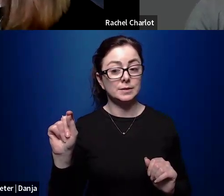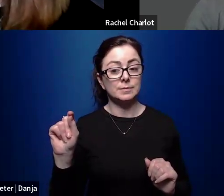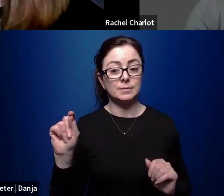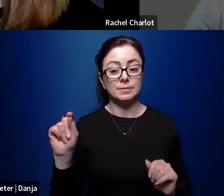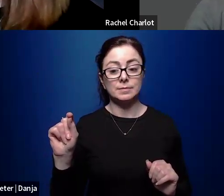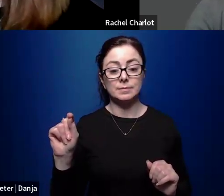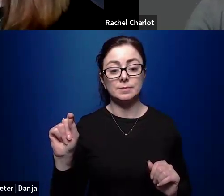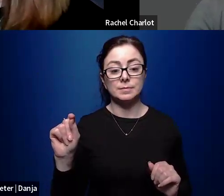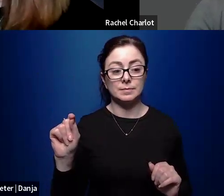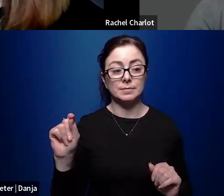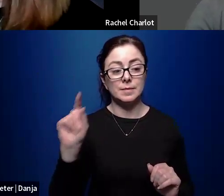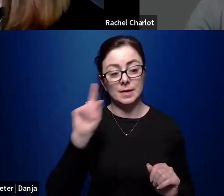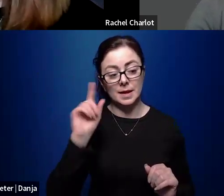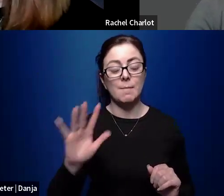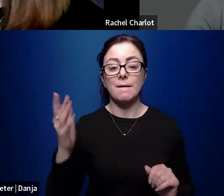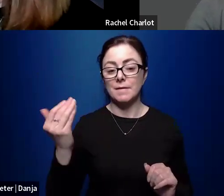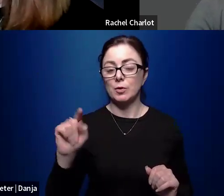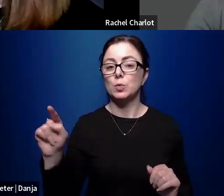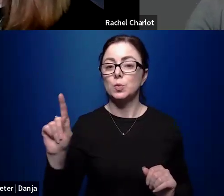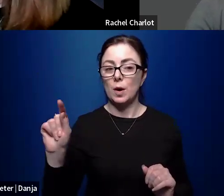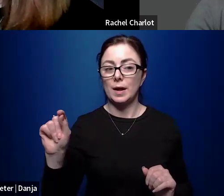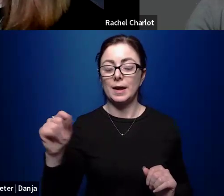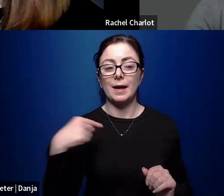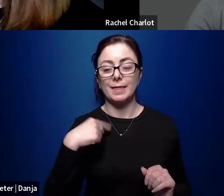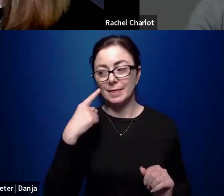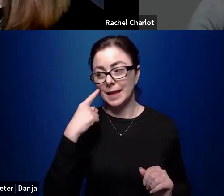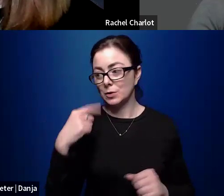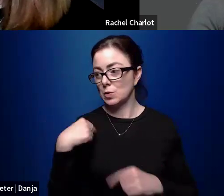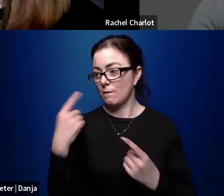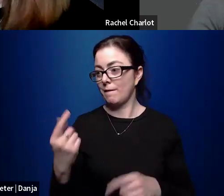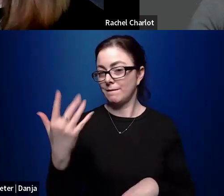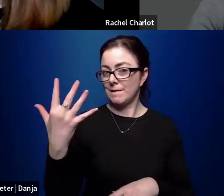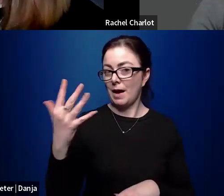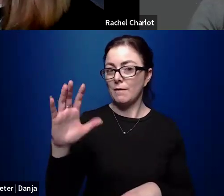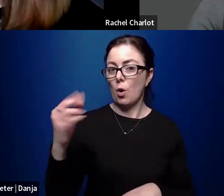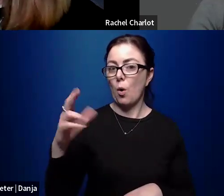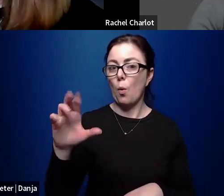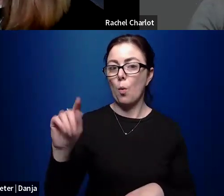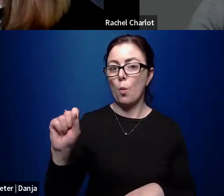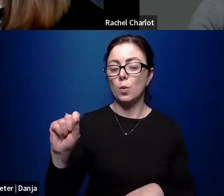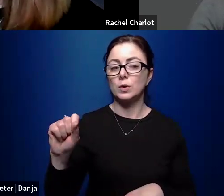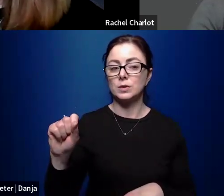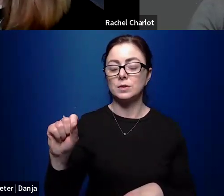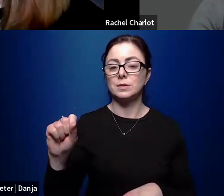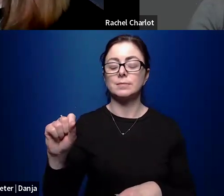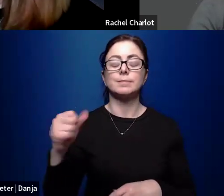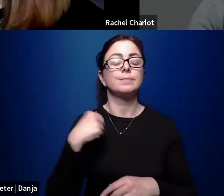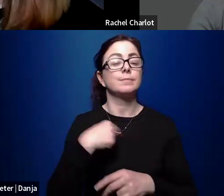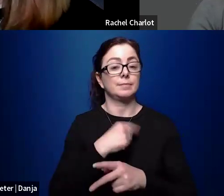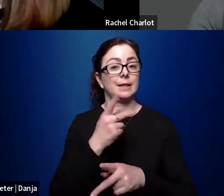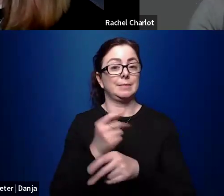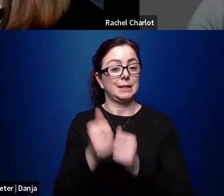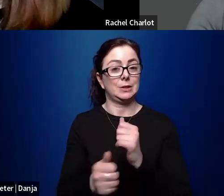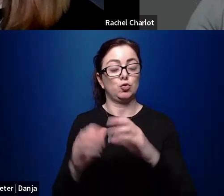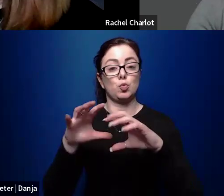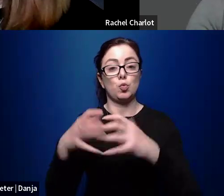that number too, I believe we've had 5 cohorts. And we intentionally keep the groups small just because